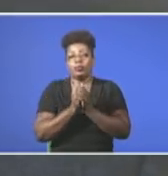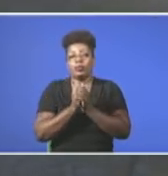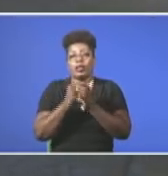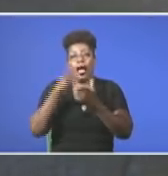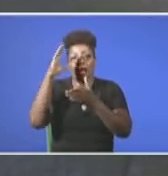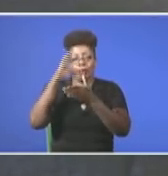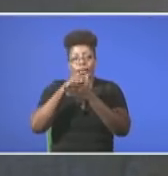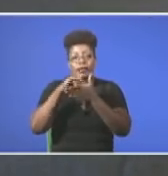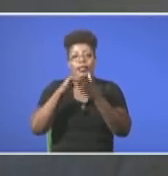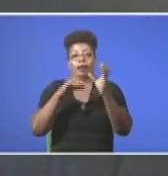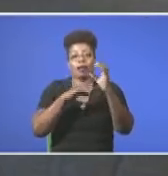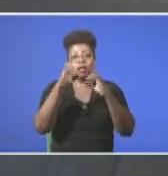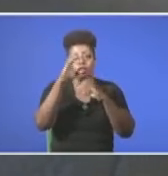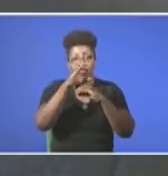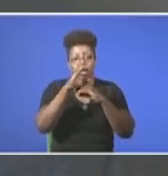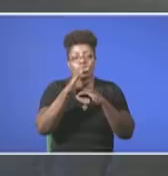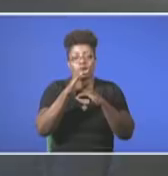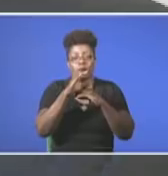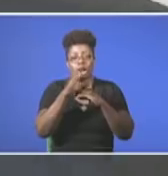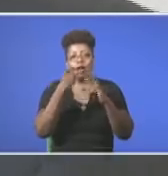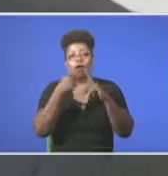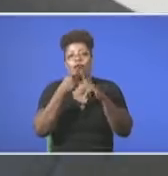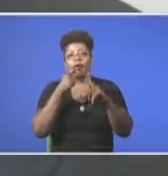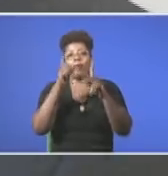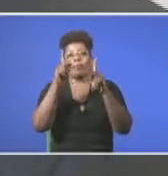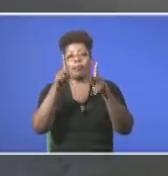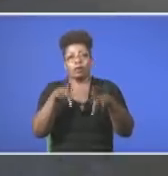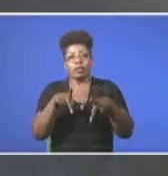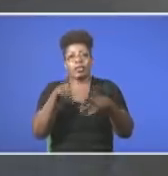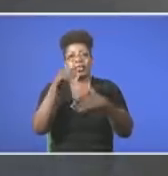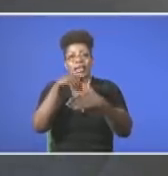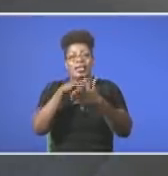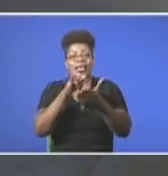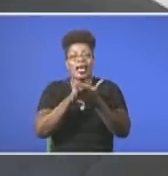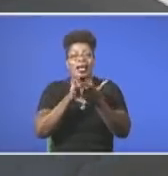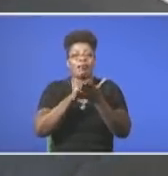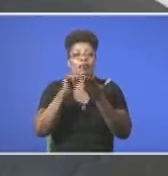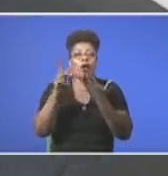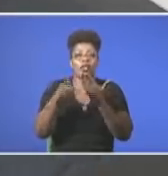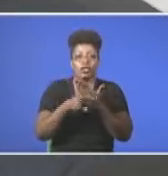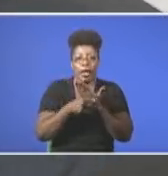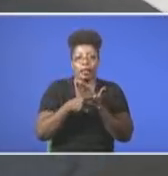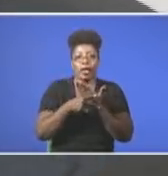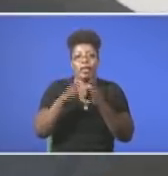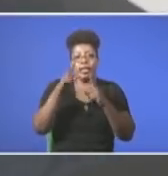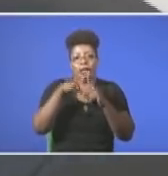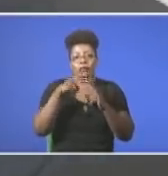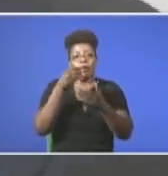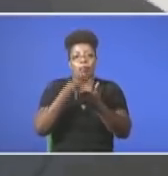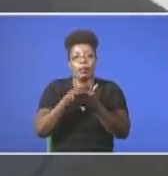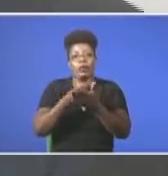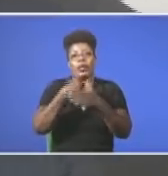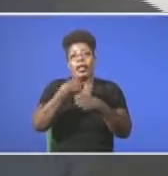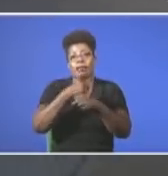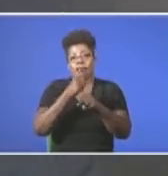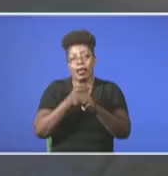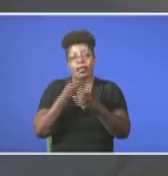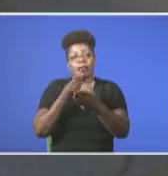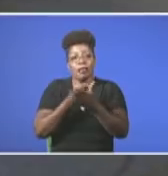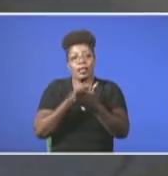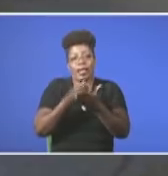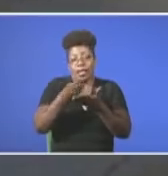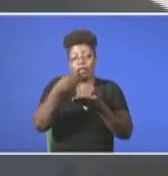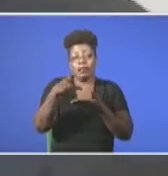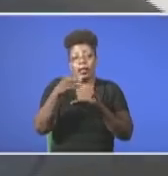that the construction spin-off from persons engaging in that project means that there's available capital. When they make this money, they could